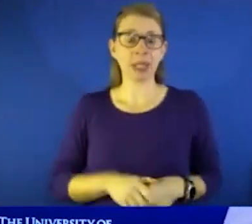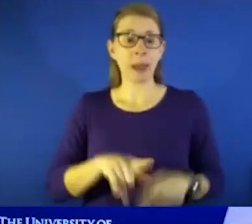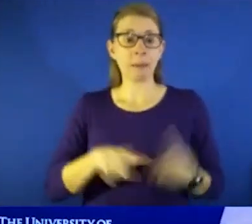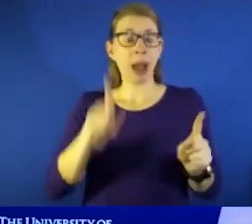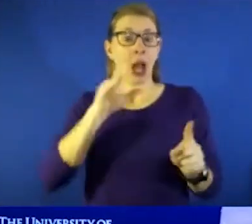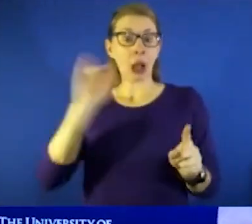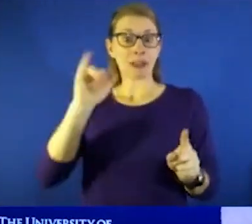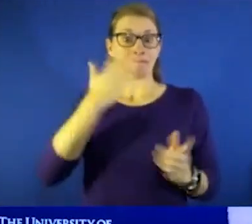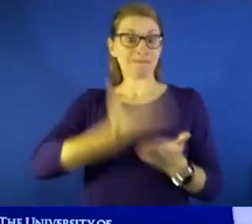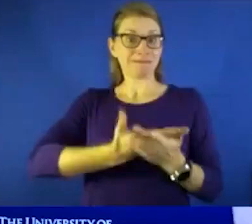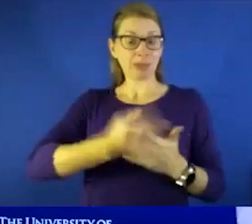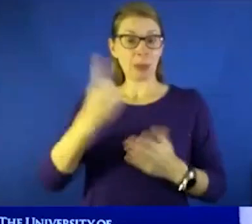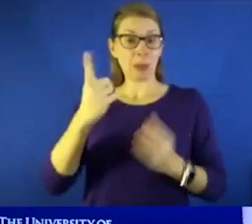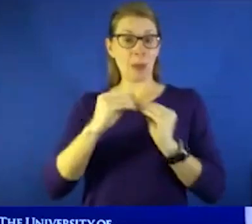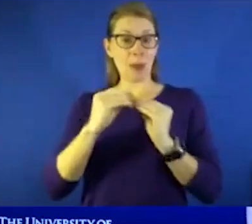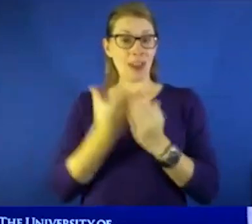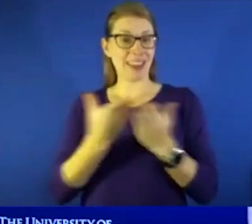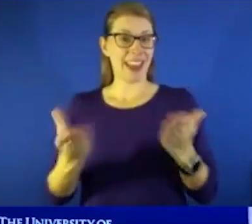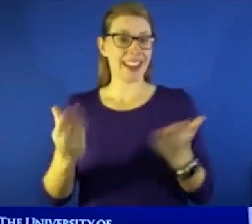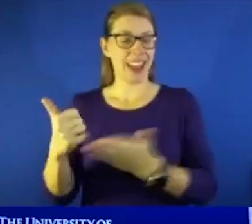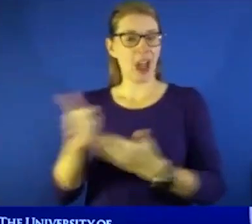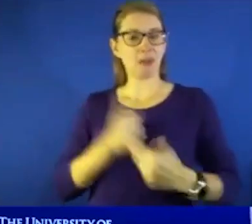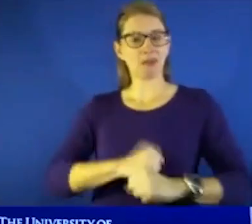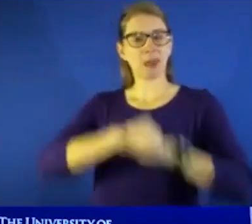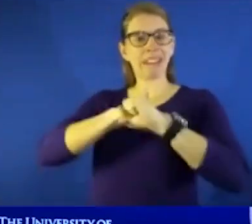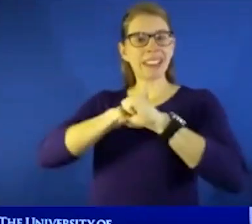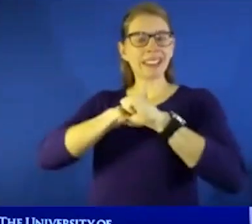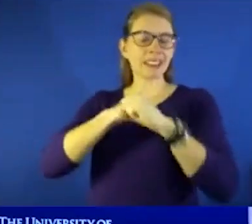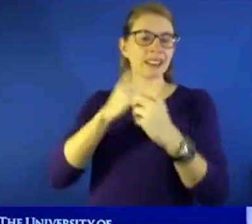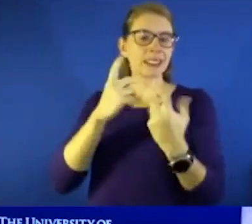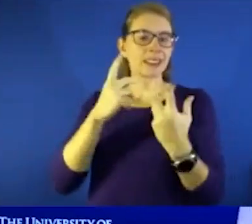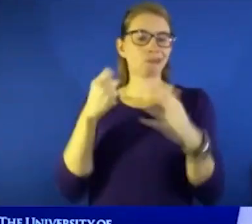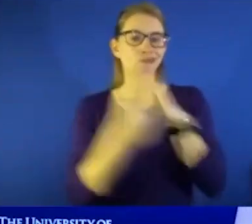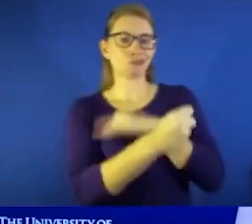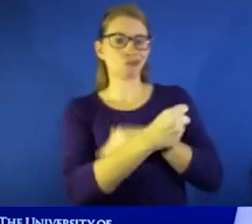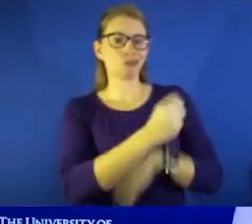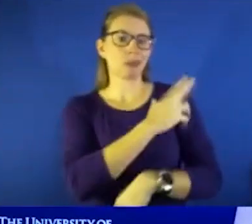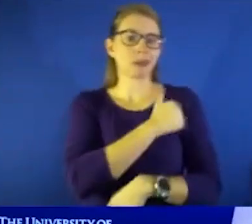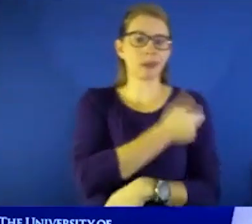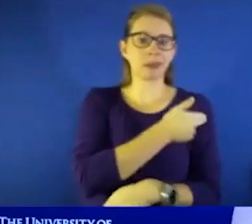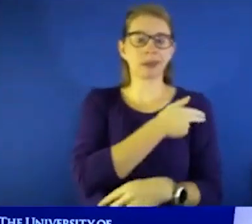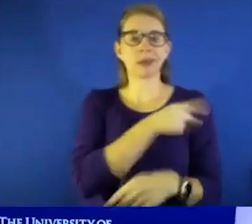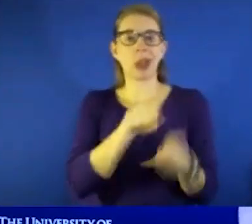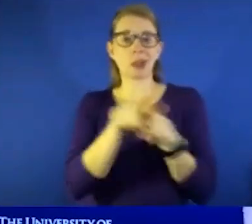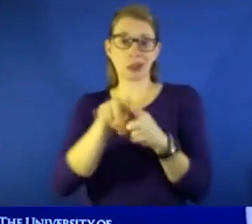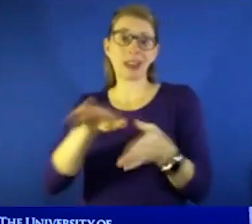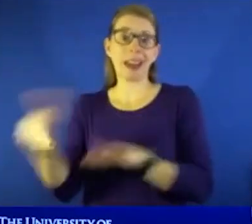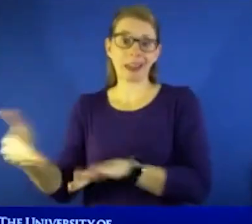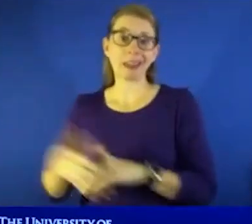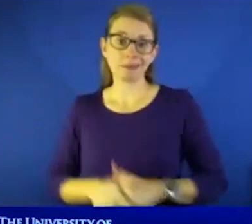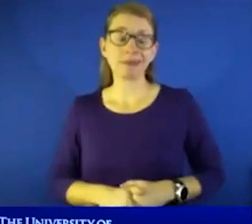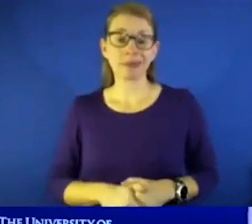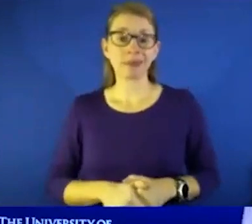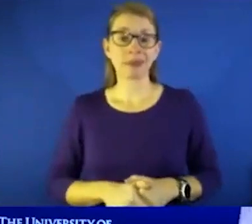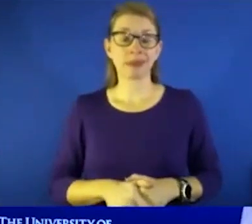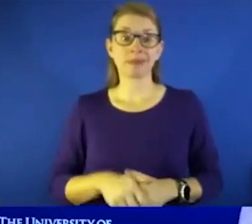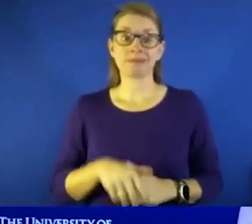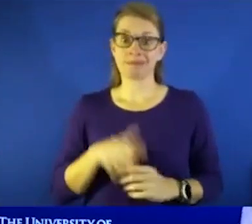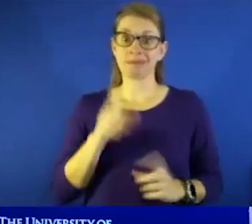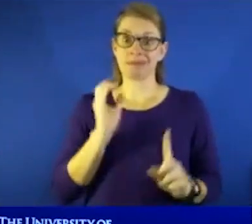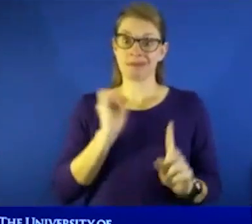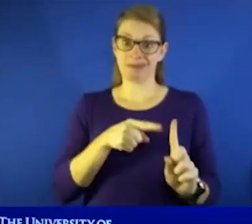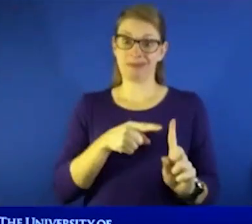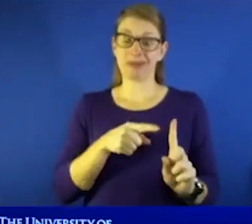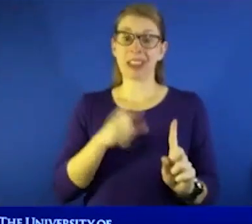one more thing to help prevent hospitalization and death, and that is really what we're looking for. The best method we have